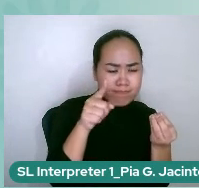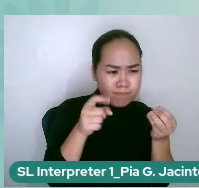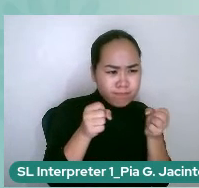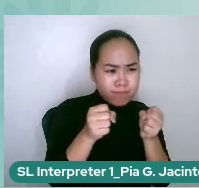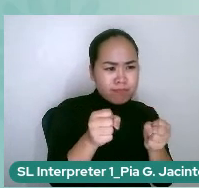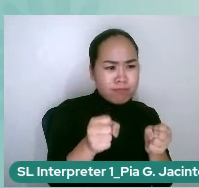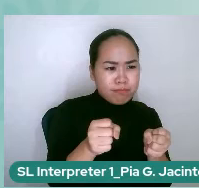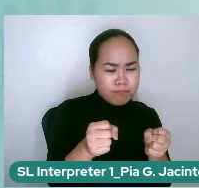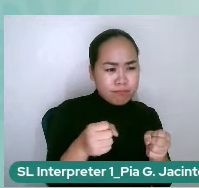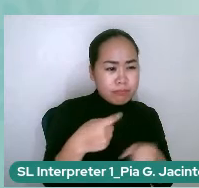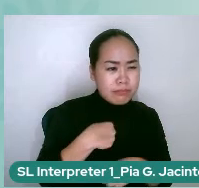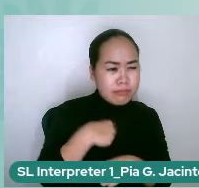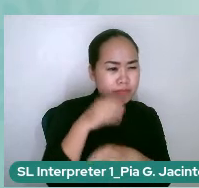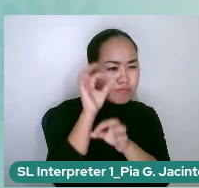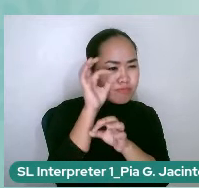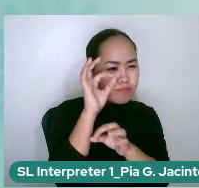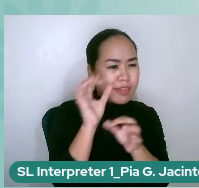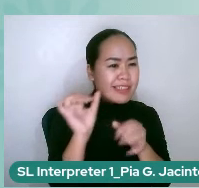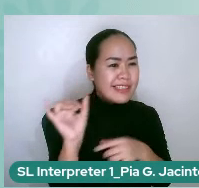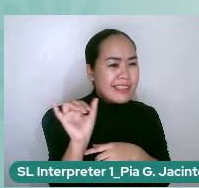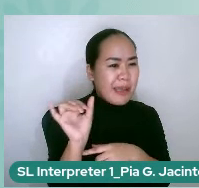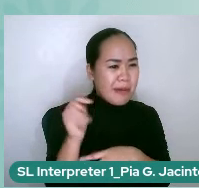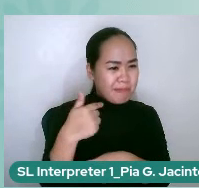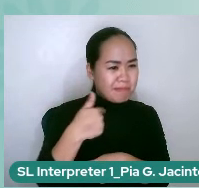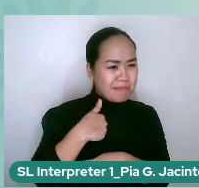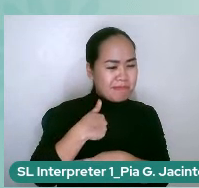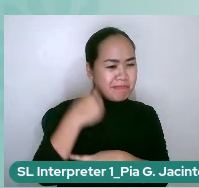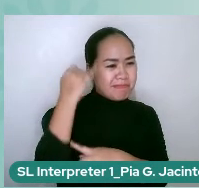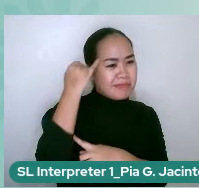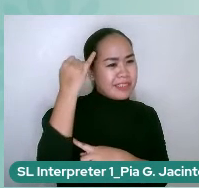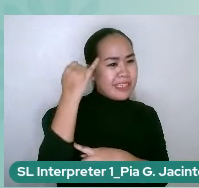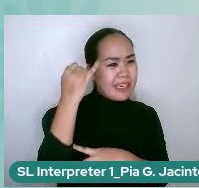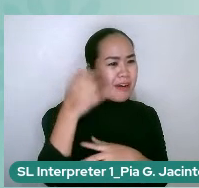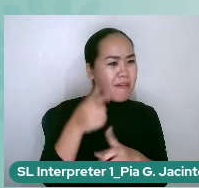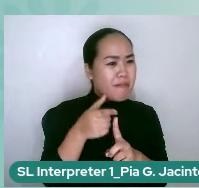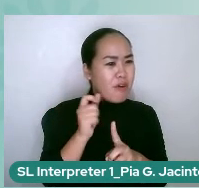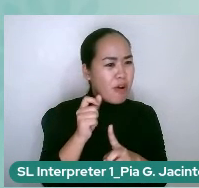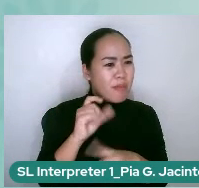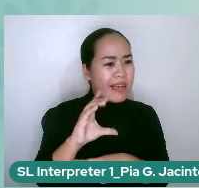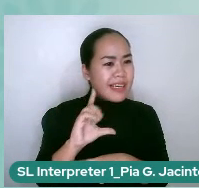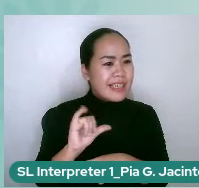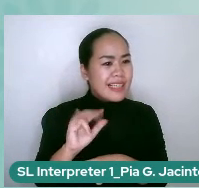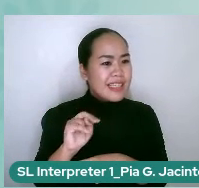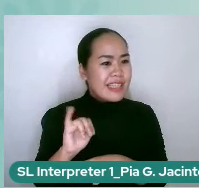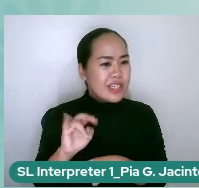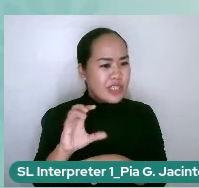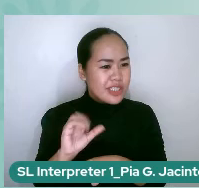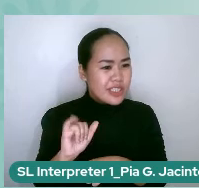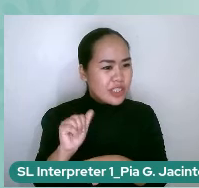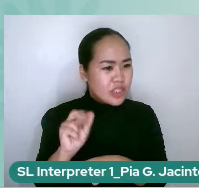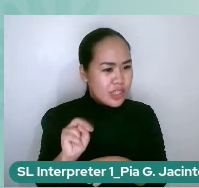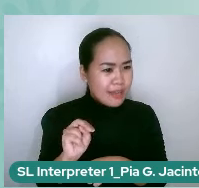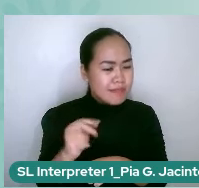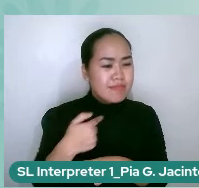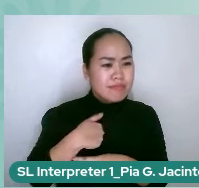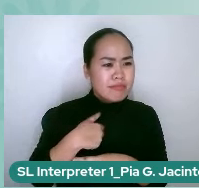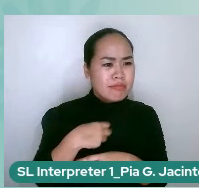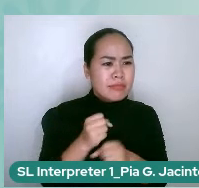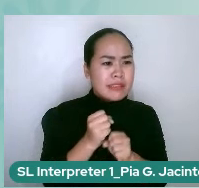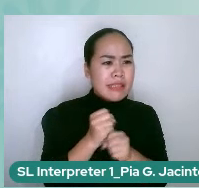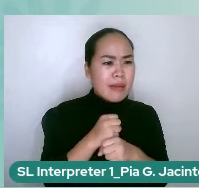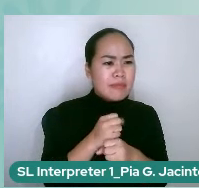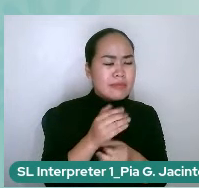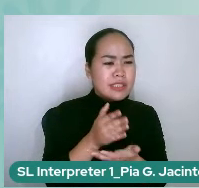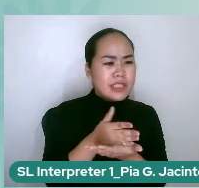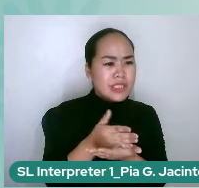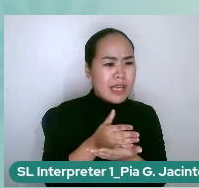clinician, a volunteer that works with community, and also as part of a policymaker, as I belong to a